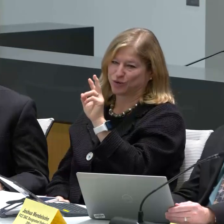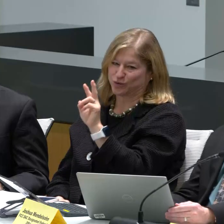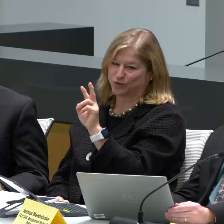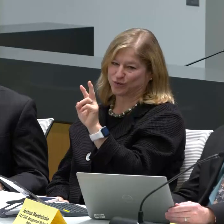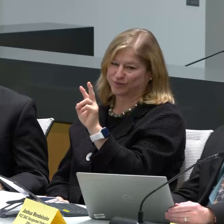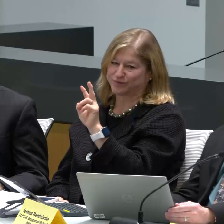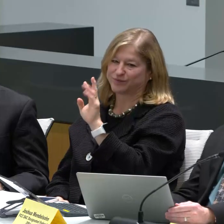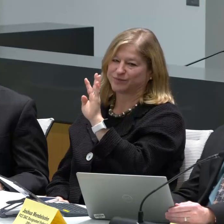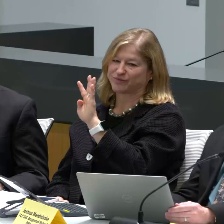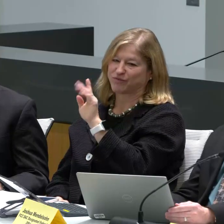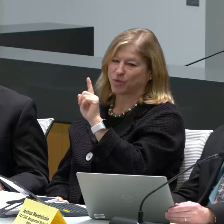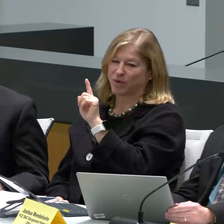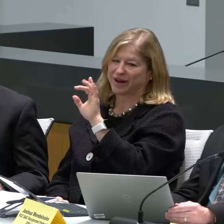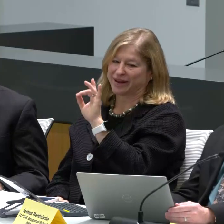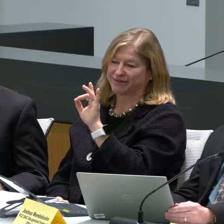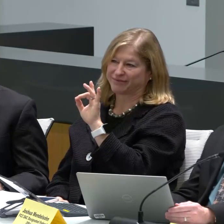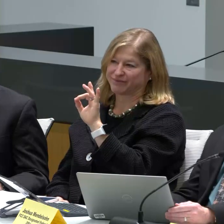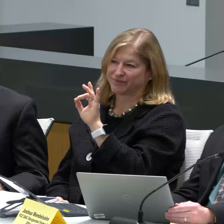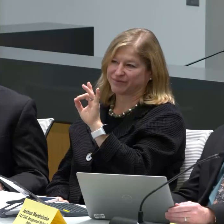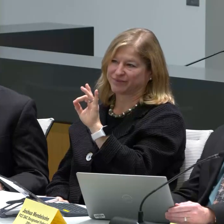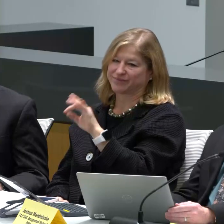number is